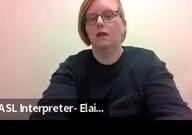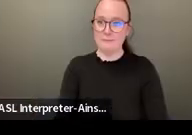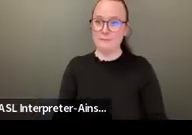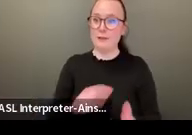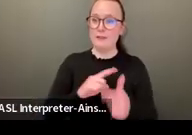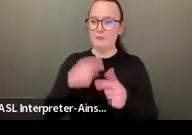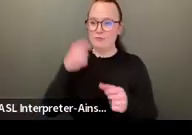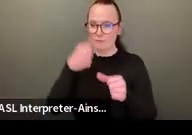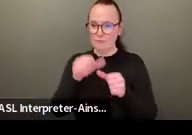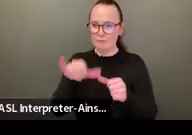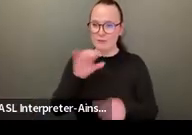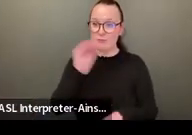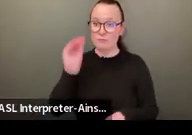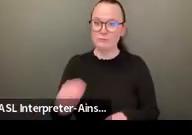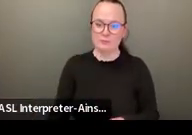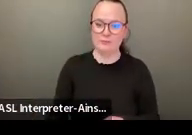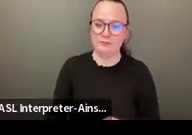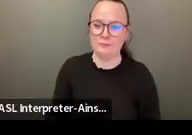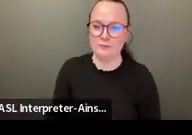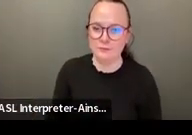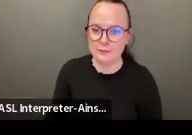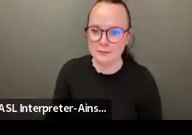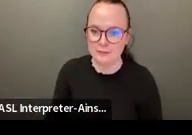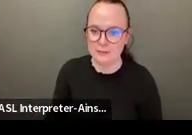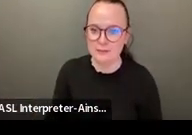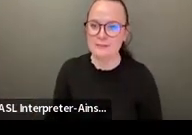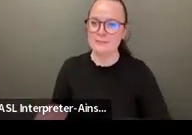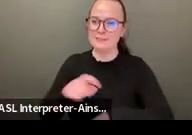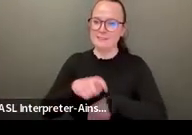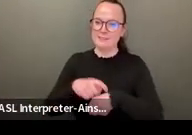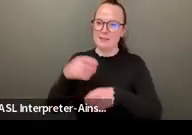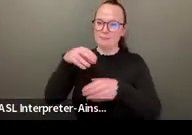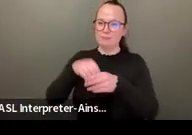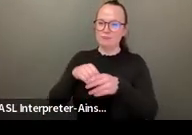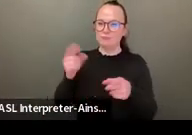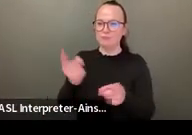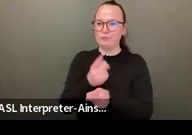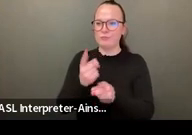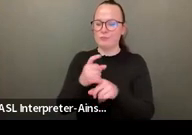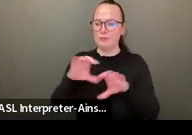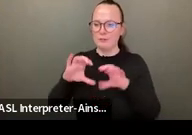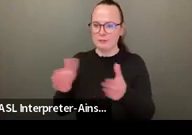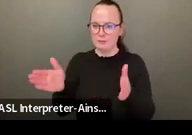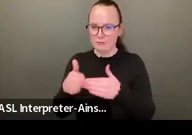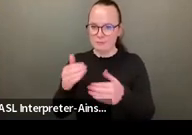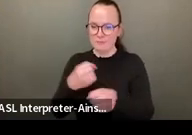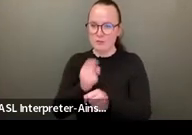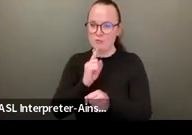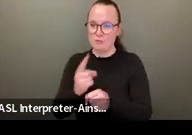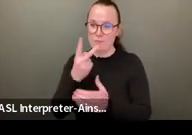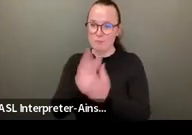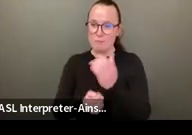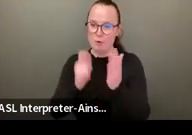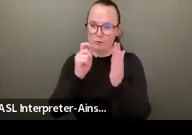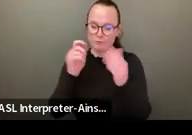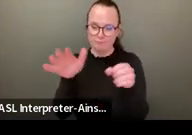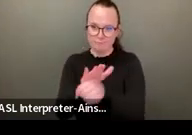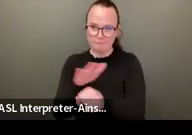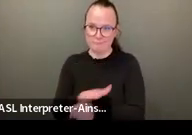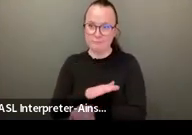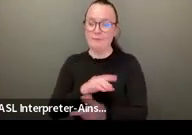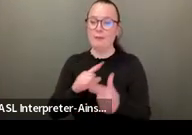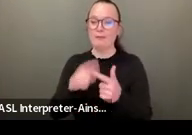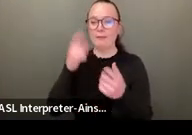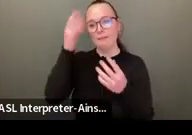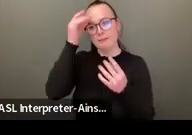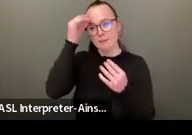that's that time in the regular classroom. So you need to make sure you have both of those pieces completed. And when you're thinking about that time within